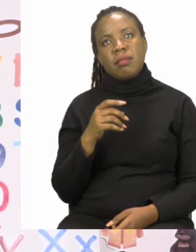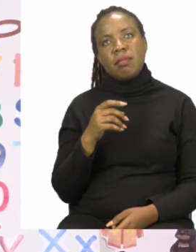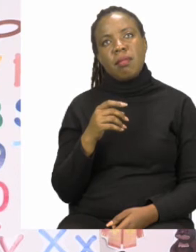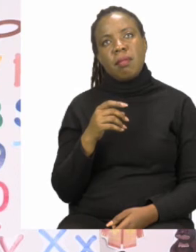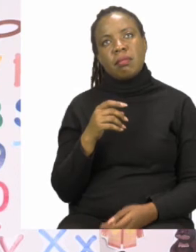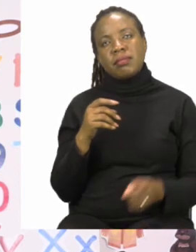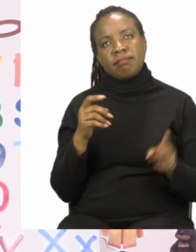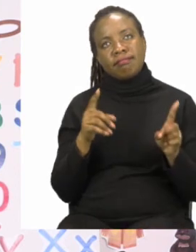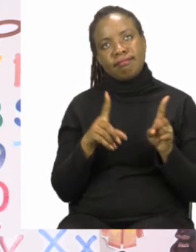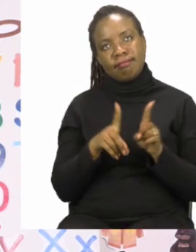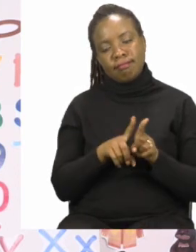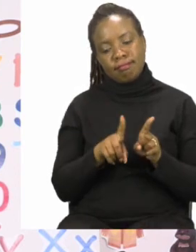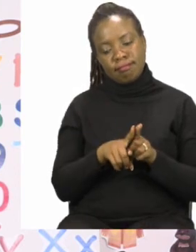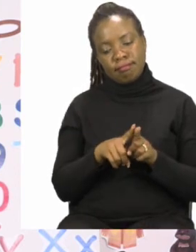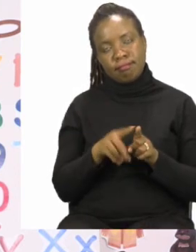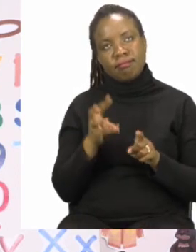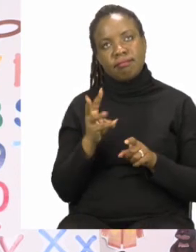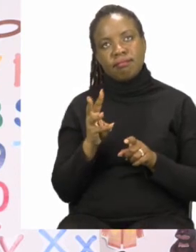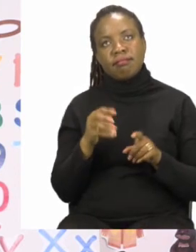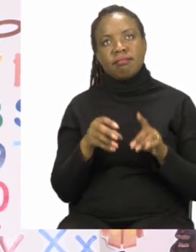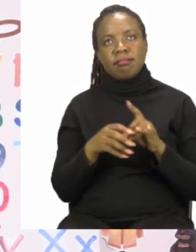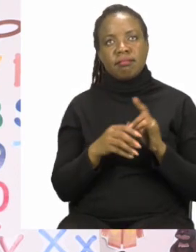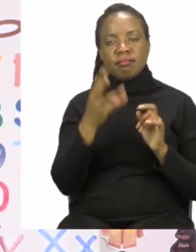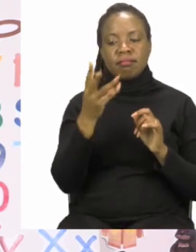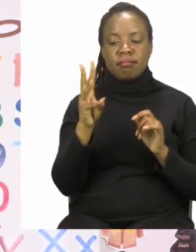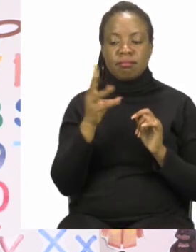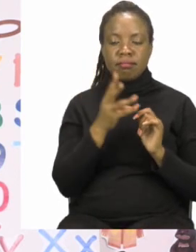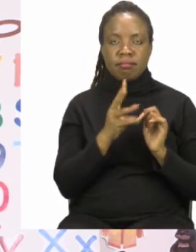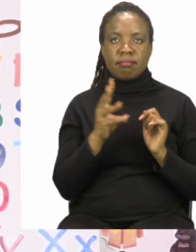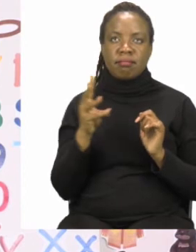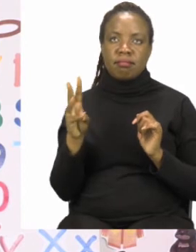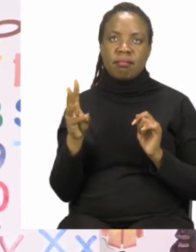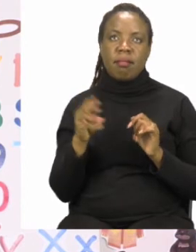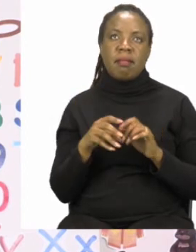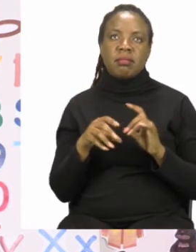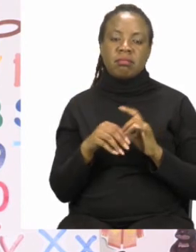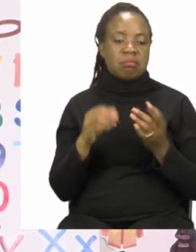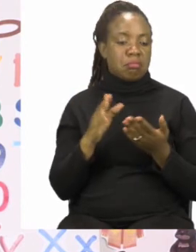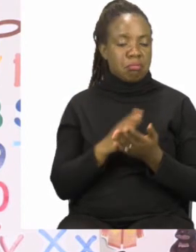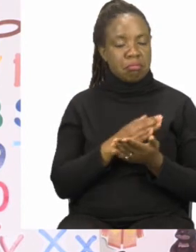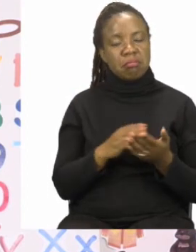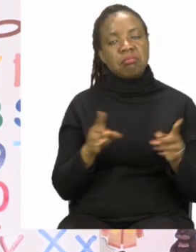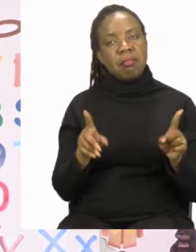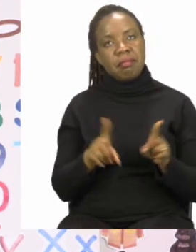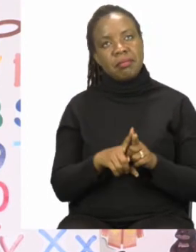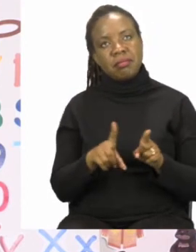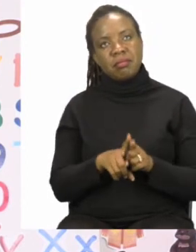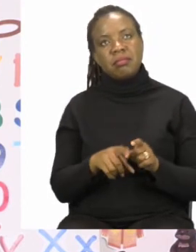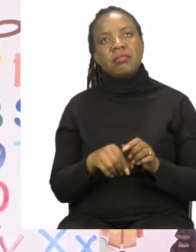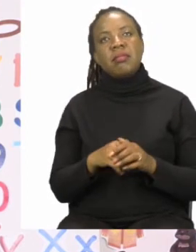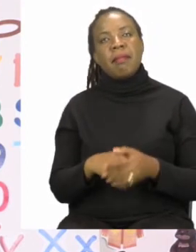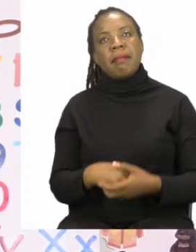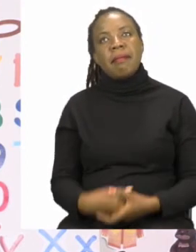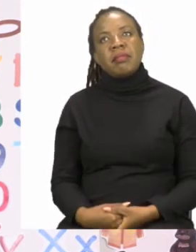one has 6 goats. Remember, we were sharing equally, so of course we're going to end up with the